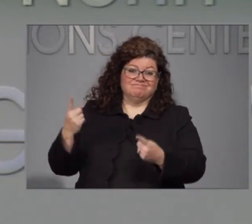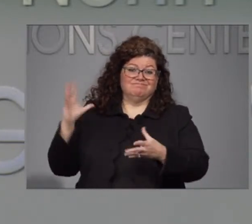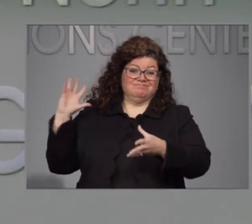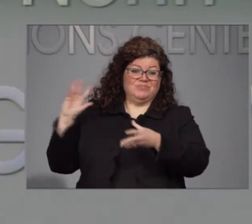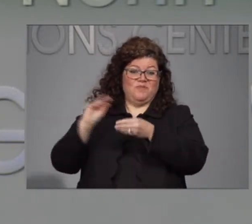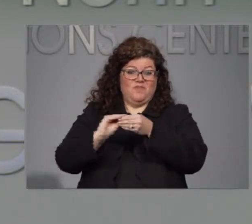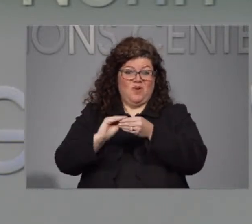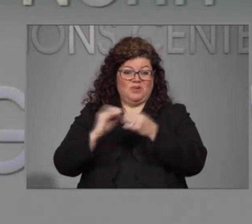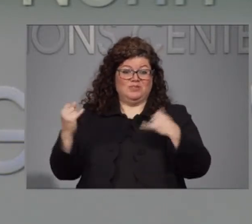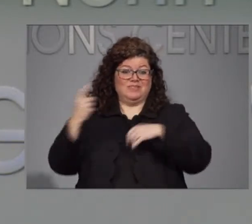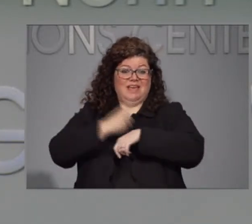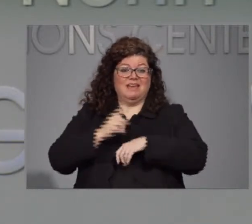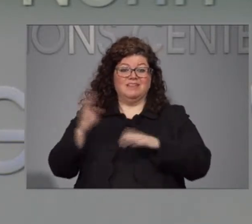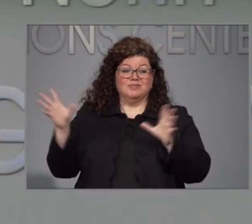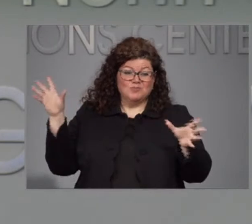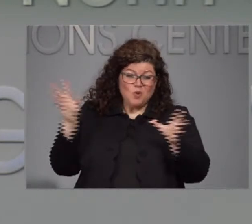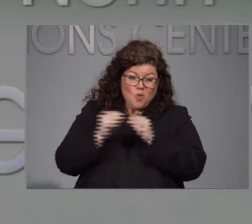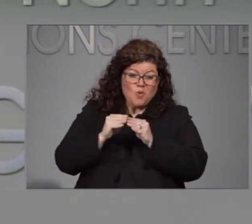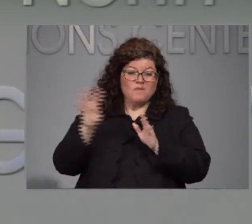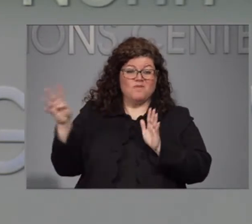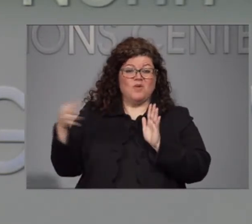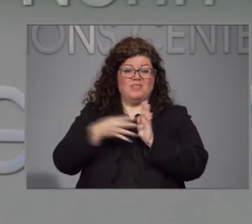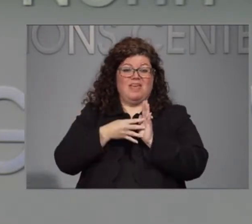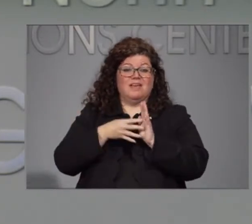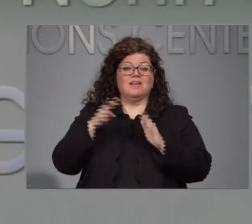41,249 lab-confirmed cases,